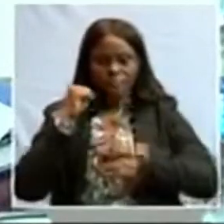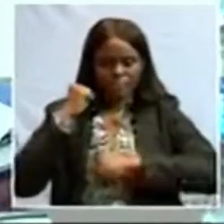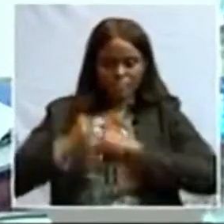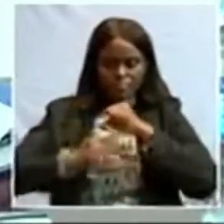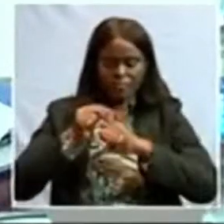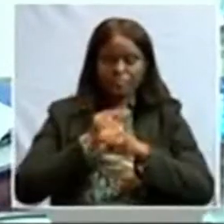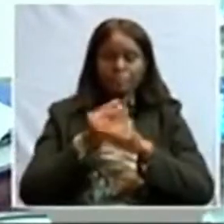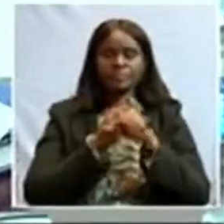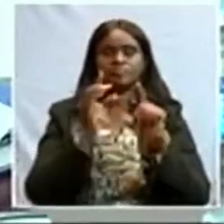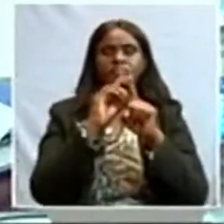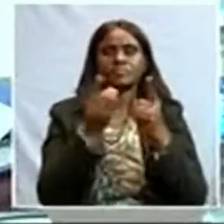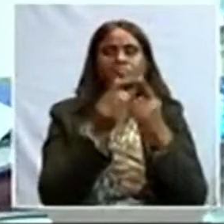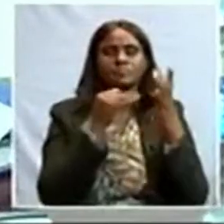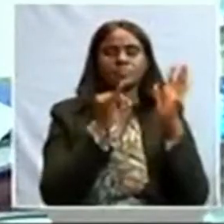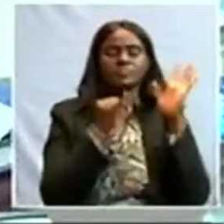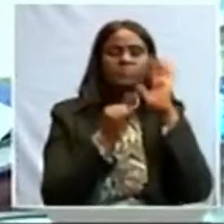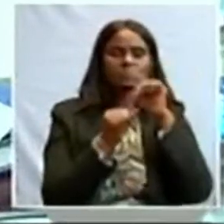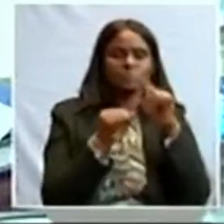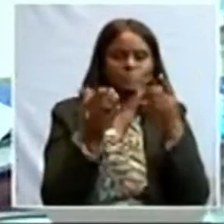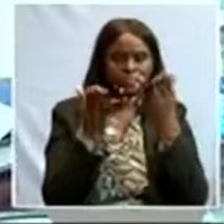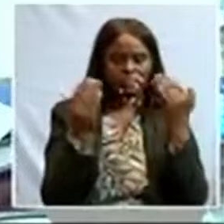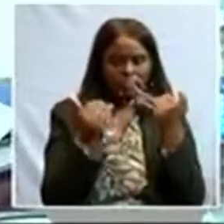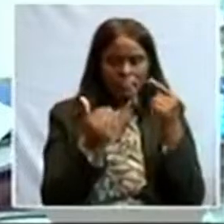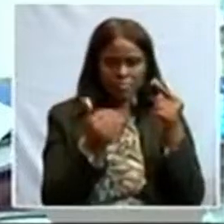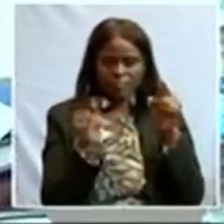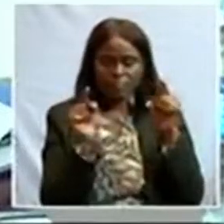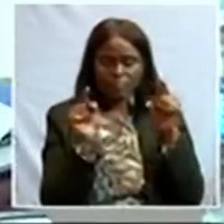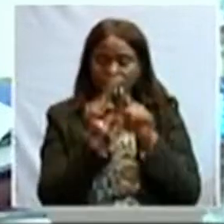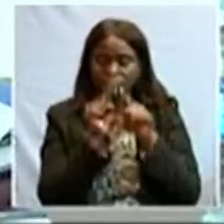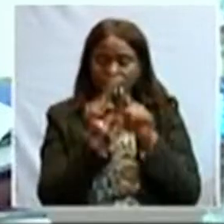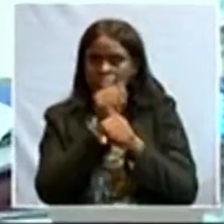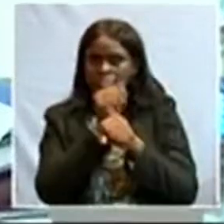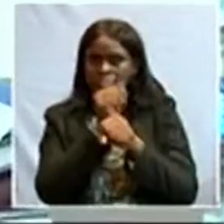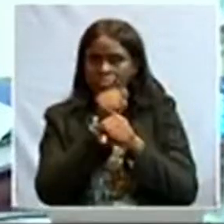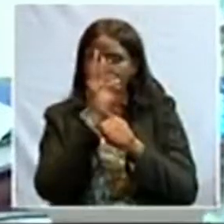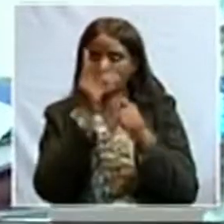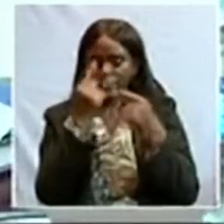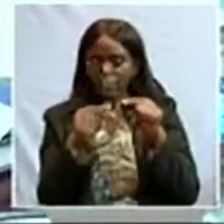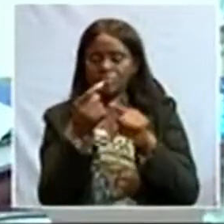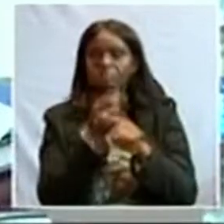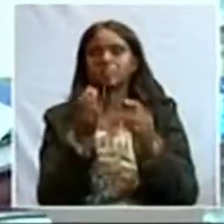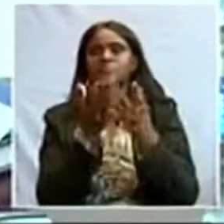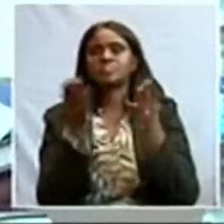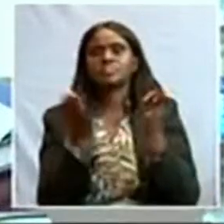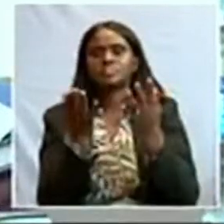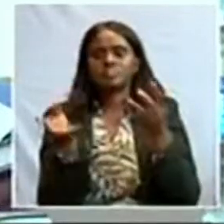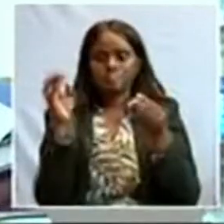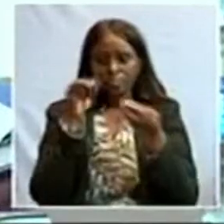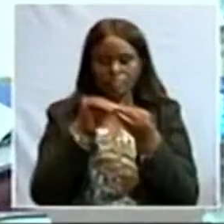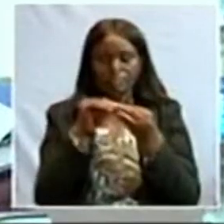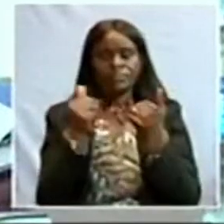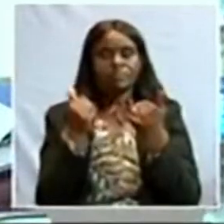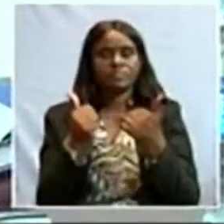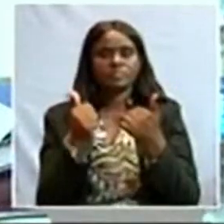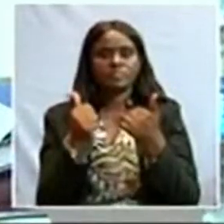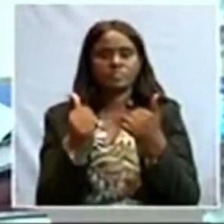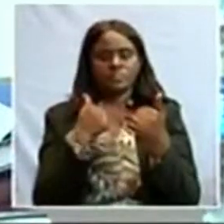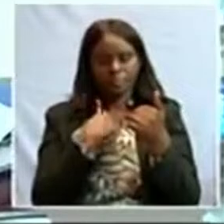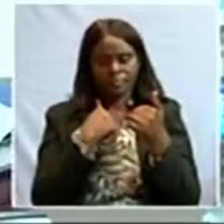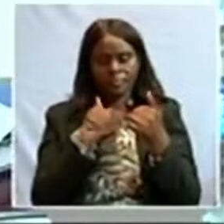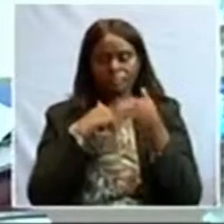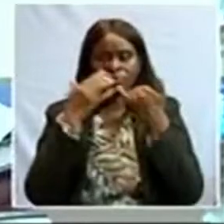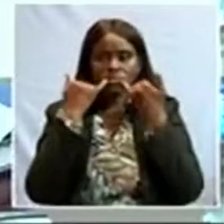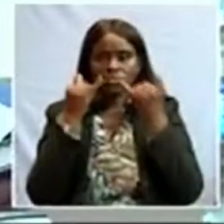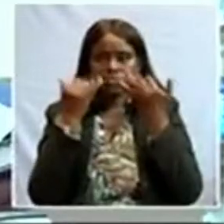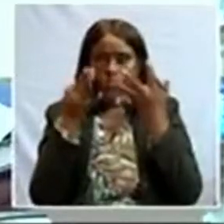district to identify where this particular function is undertaken from. Additionally, I wish to indicate